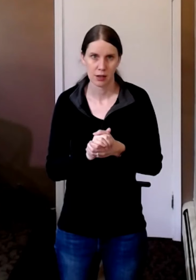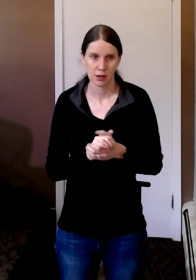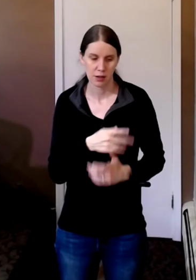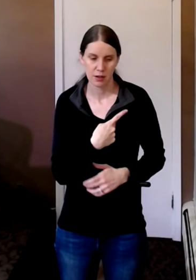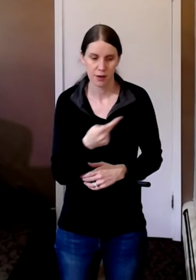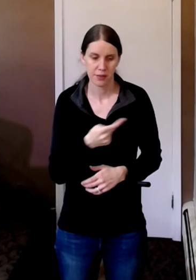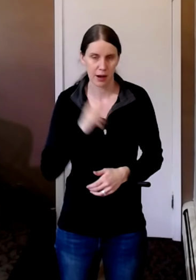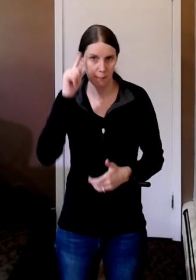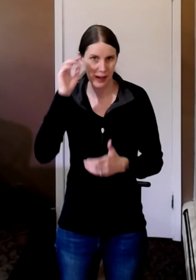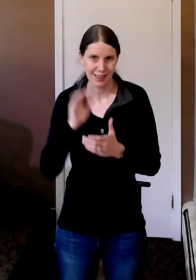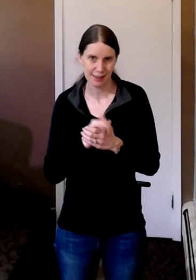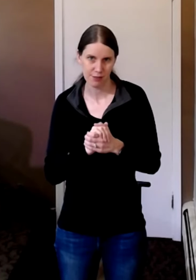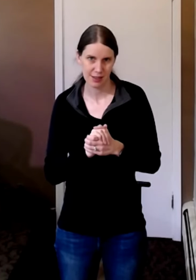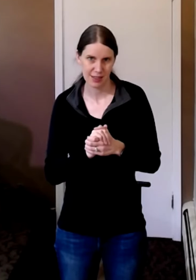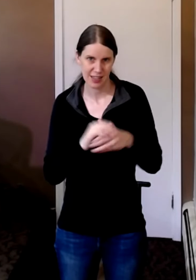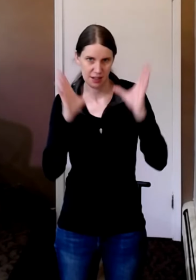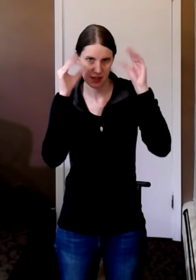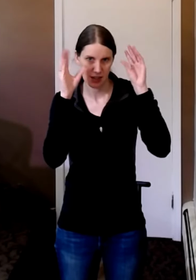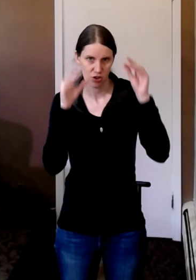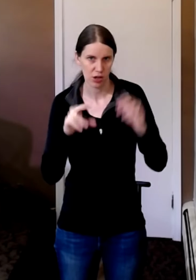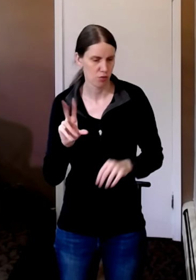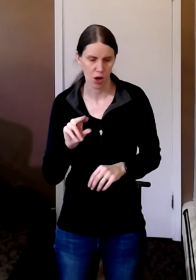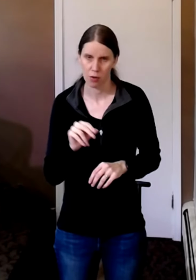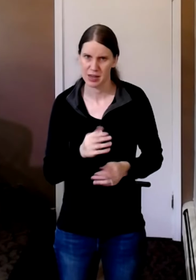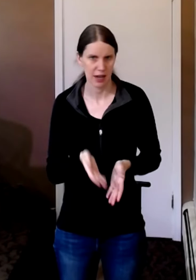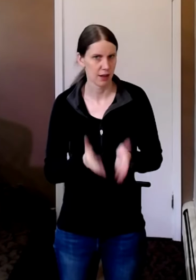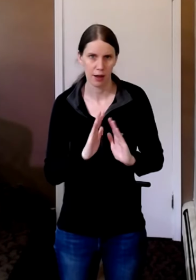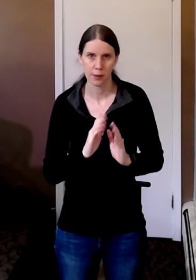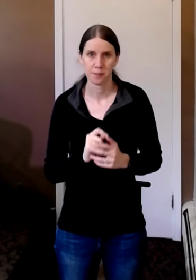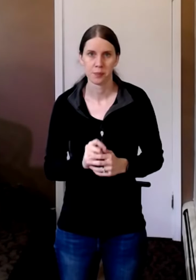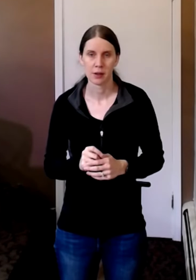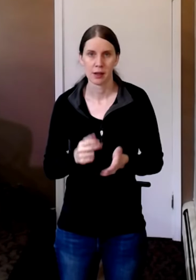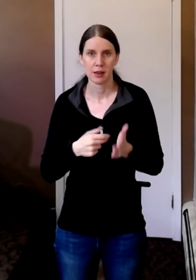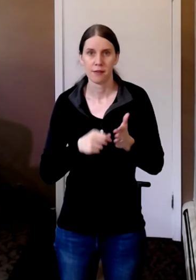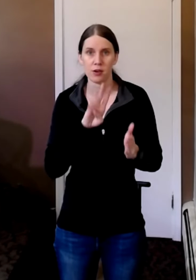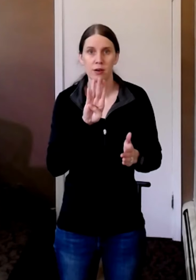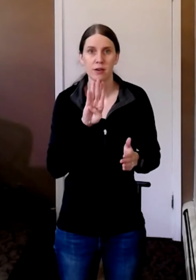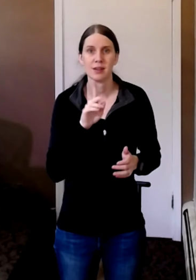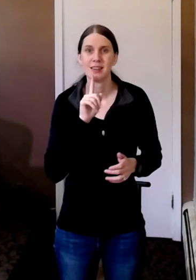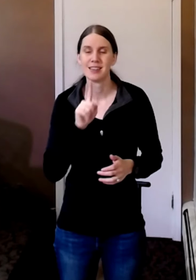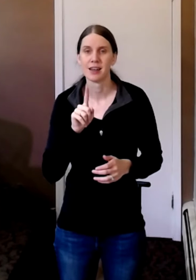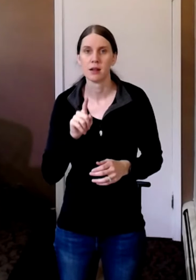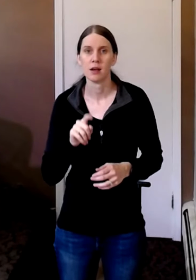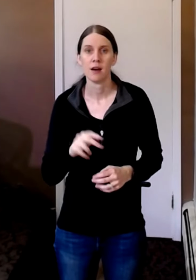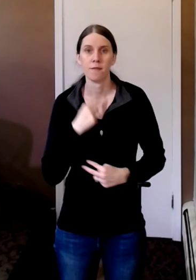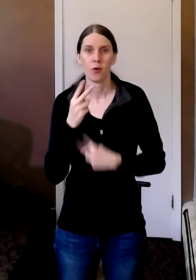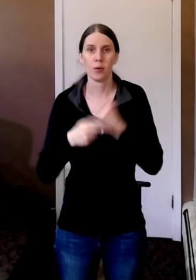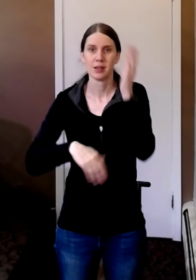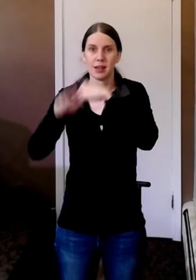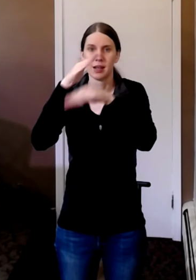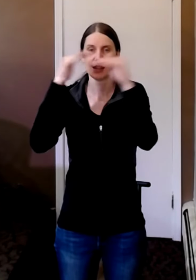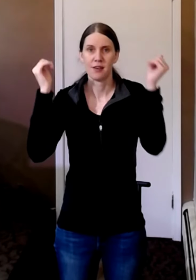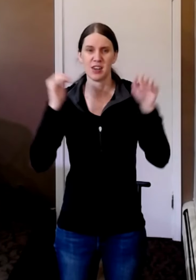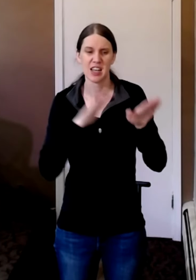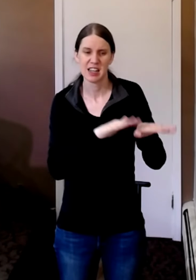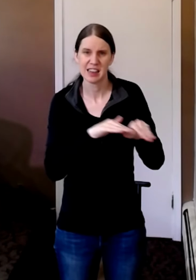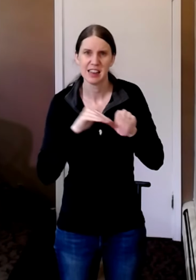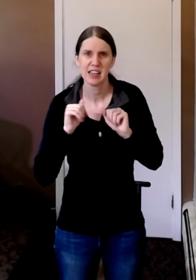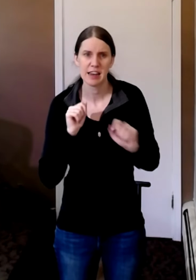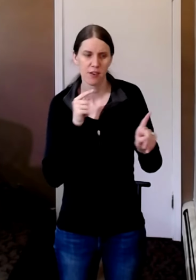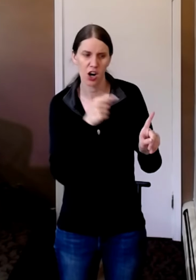their beliefs, their teaching. In verse 4, it says, another voice from heaven saying, come out of her,